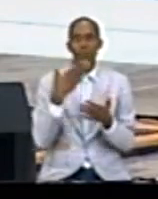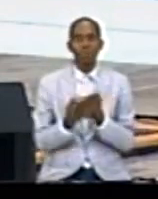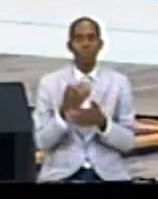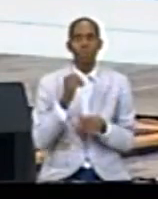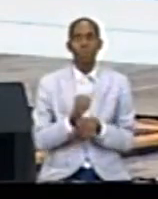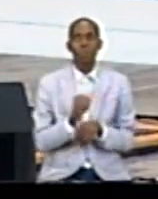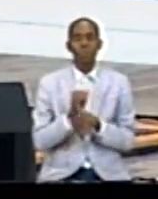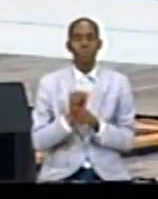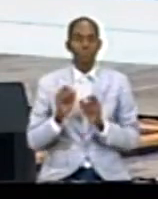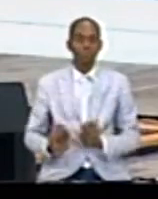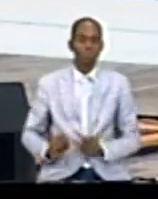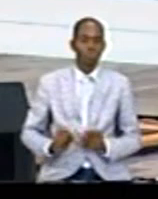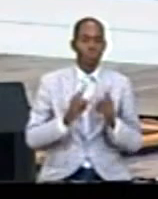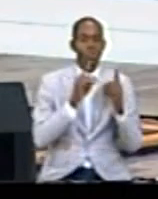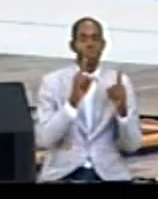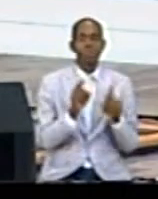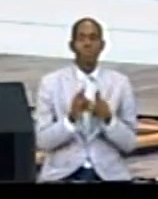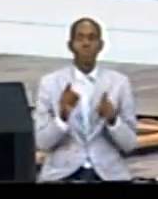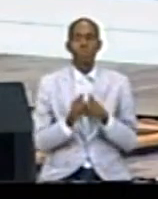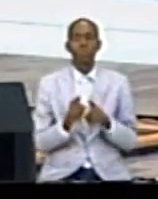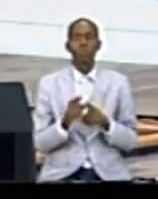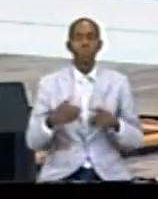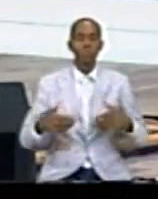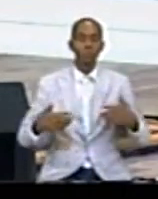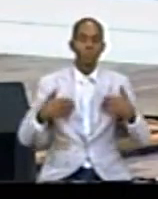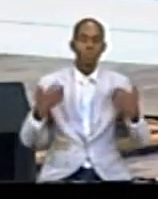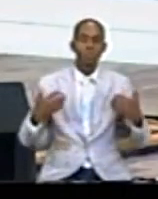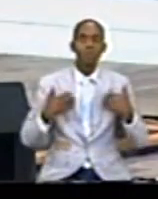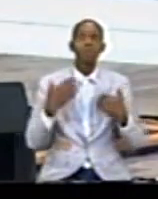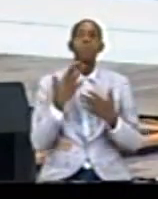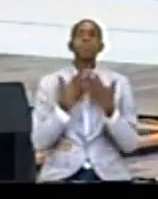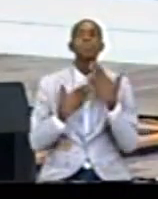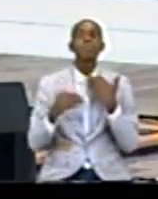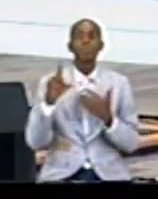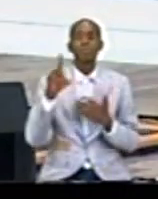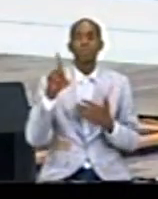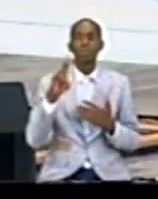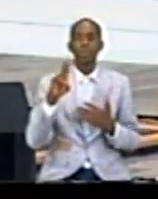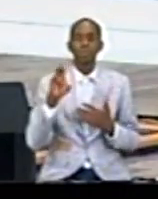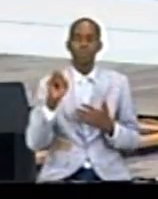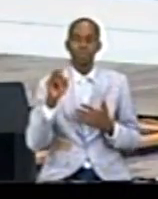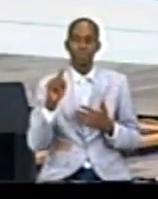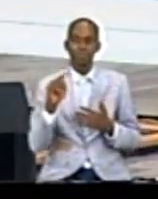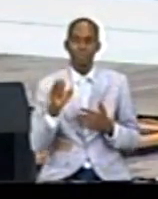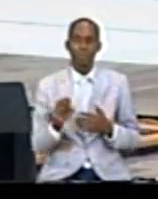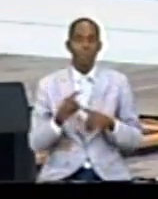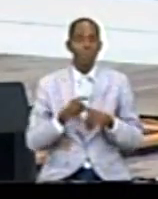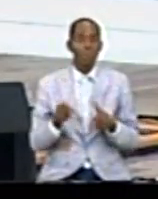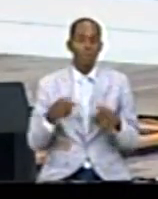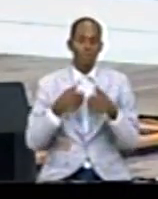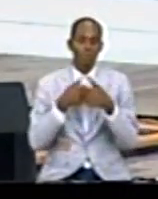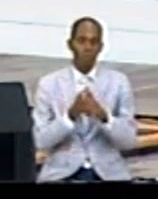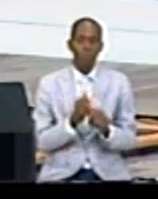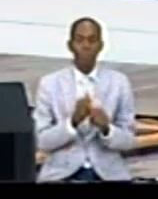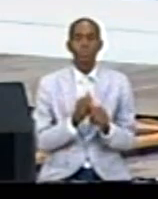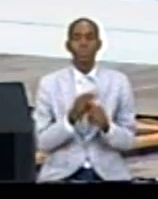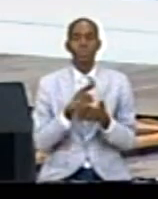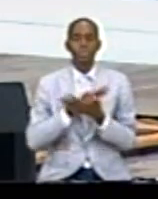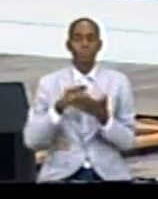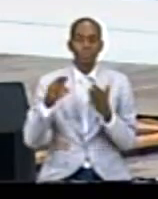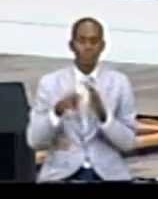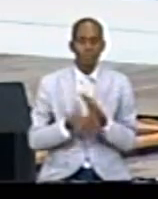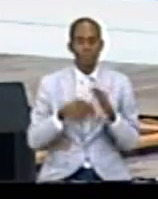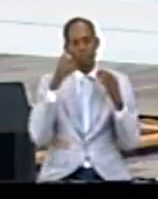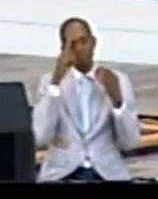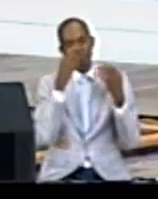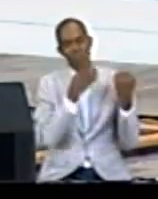Flee also youthful lusts, but follow righteousness, faith, charity,